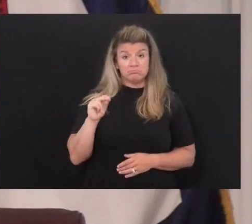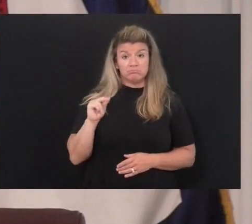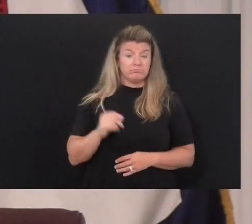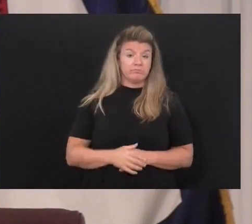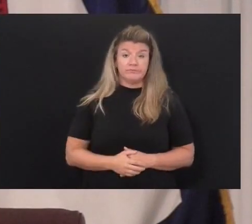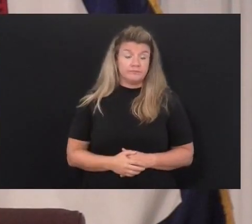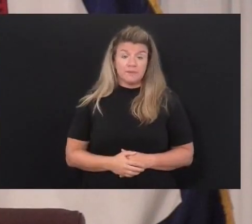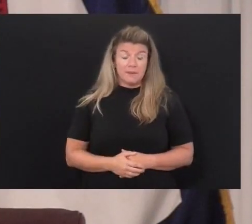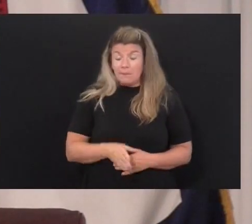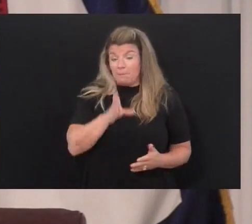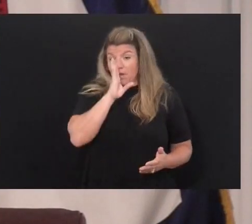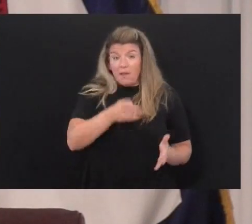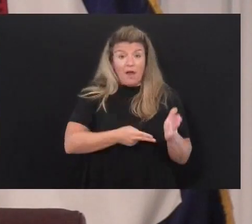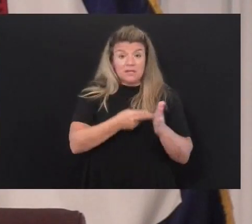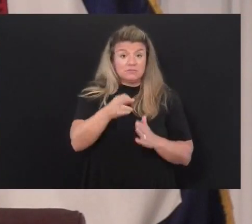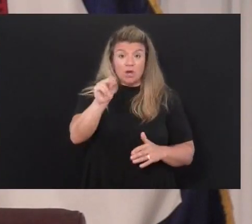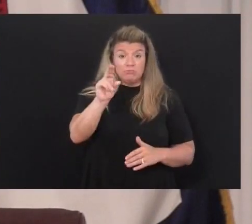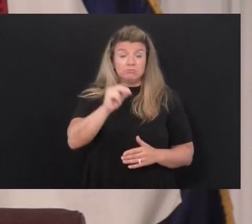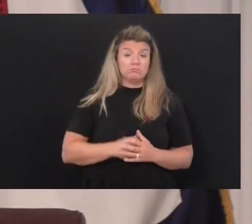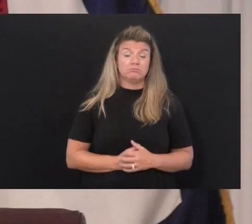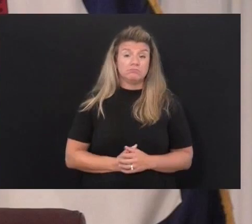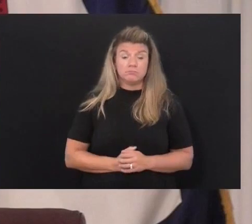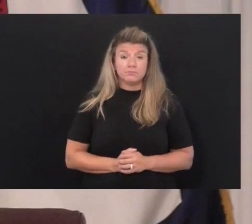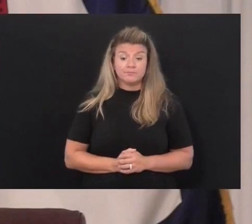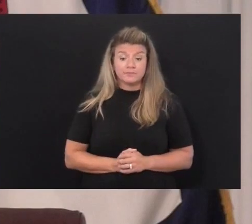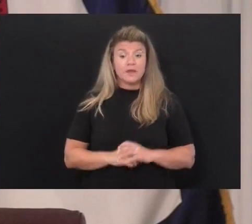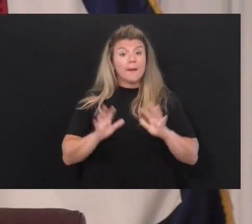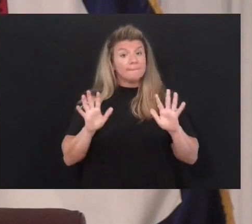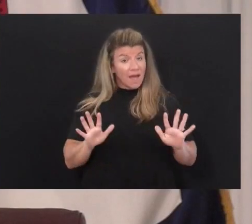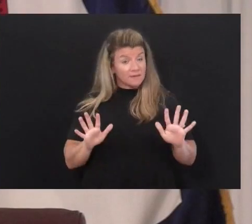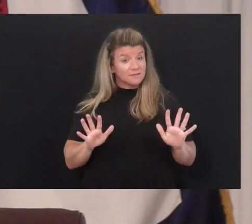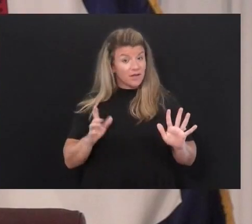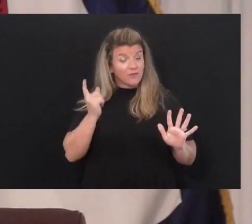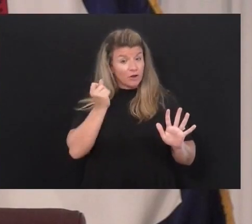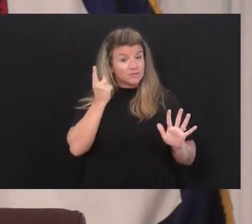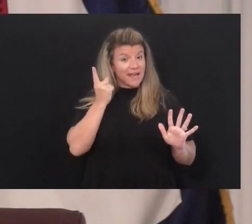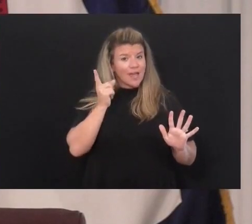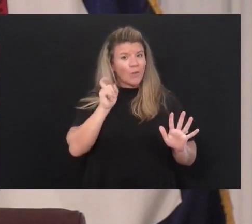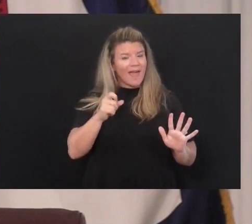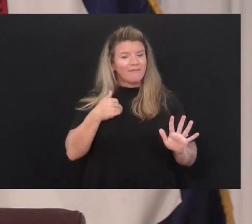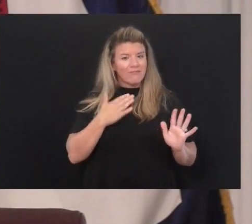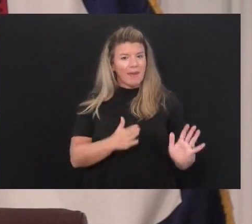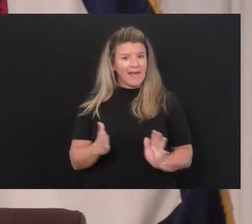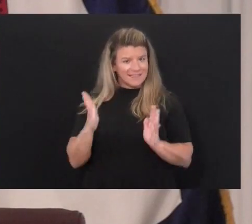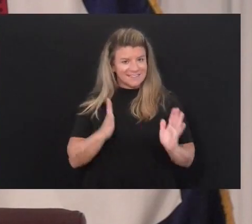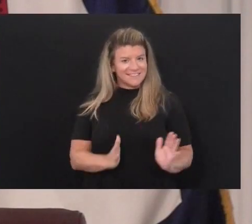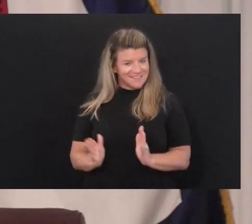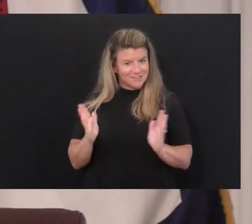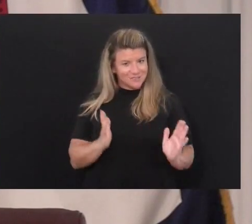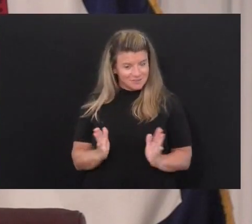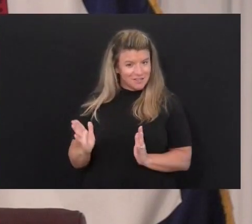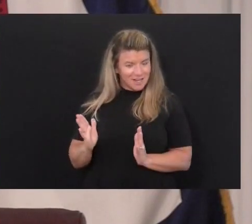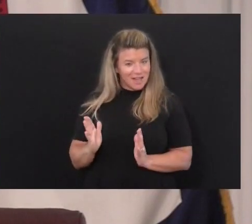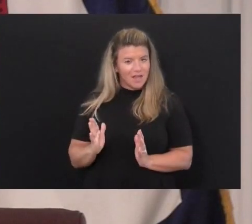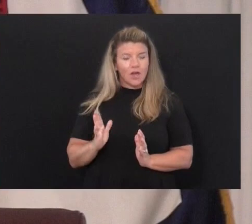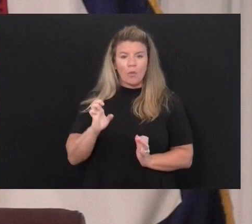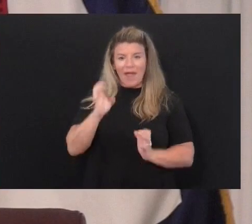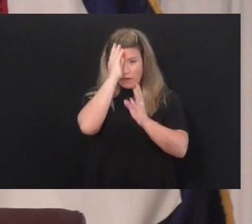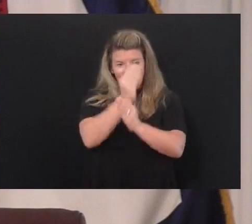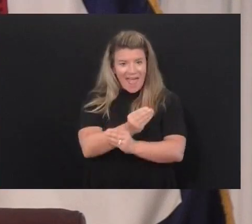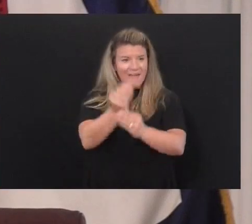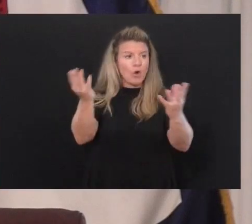half a year on the education reform bill? They were able to meet, they were able to recess and come back when needed, so